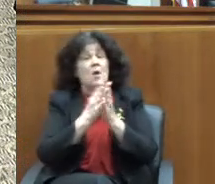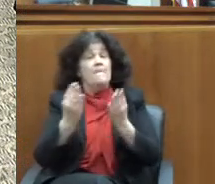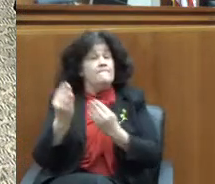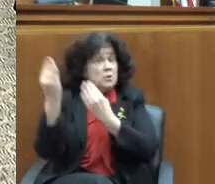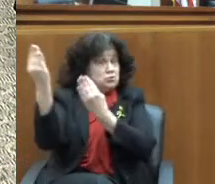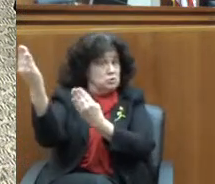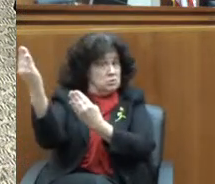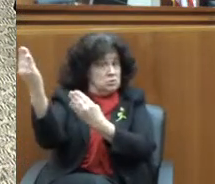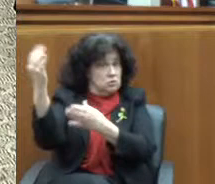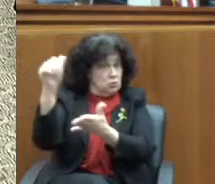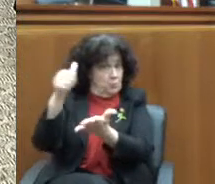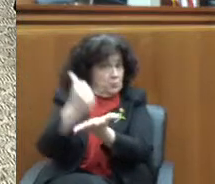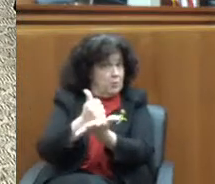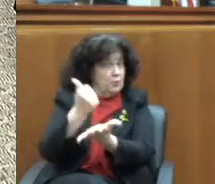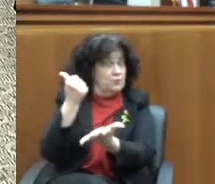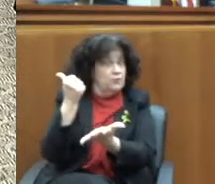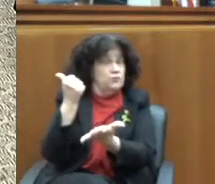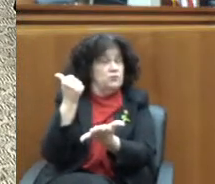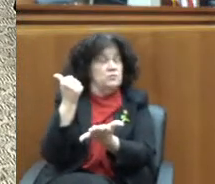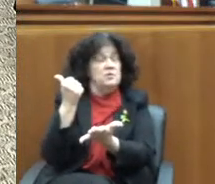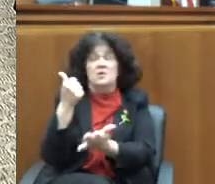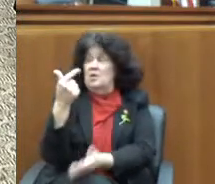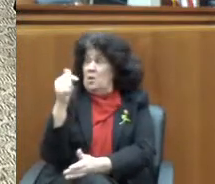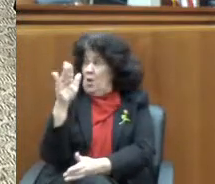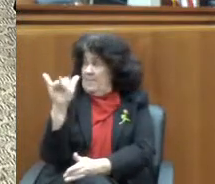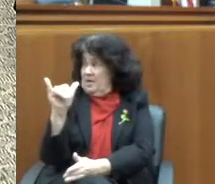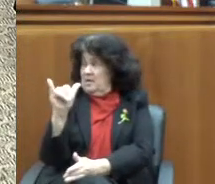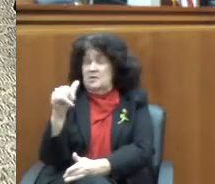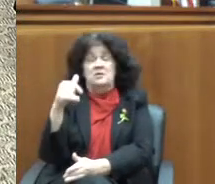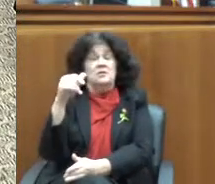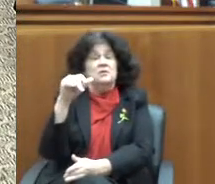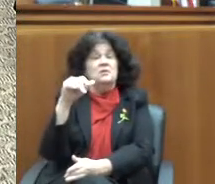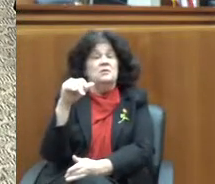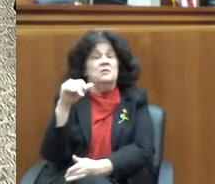motion? Motion. Mr. Garvey, Mr. Miller.